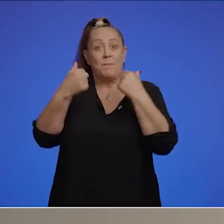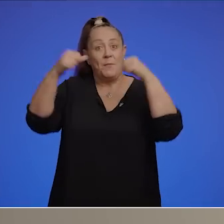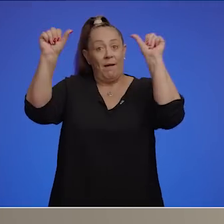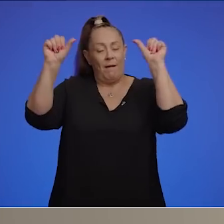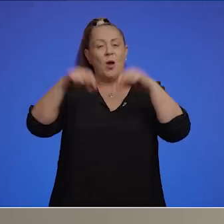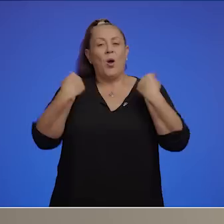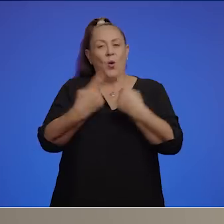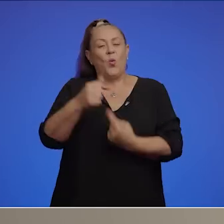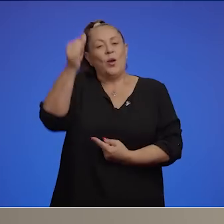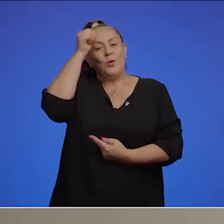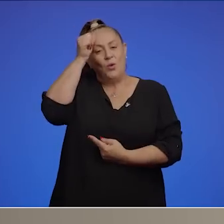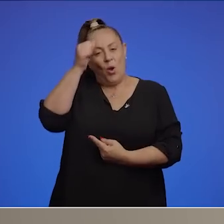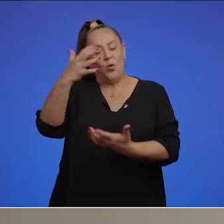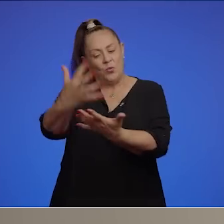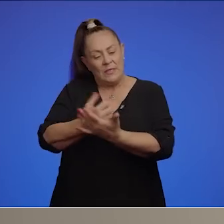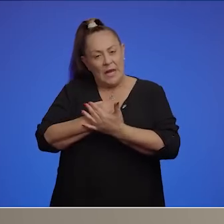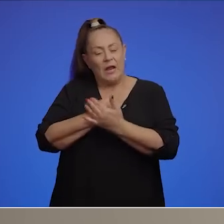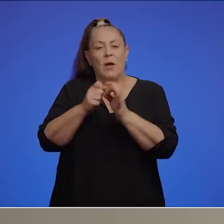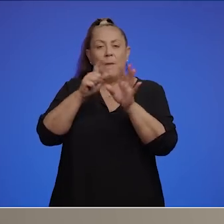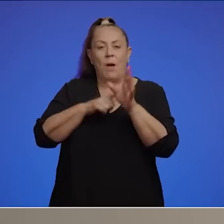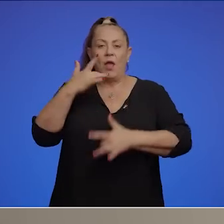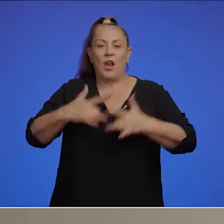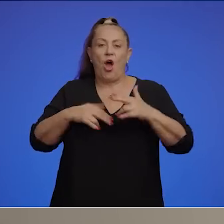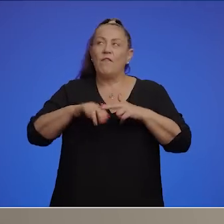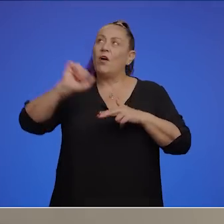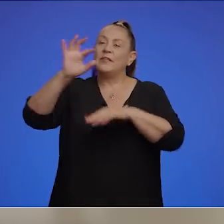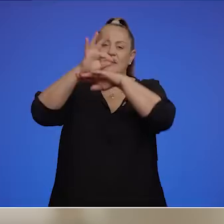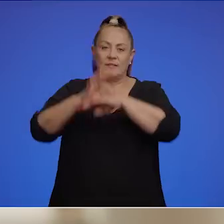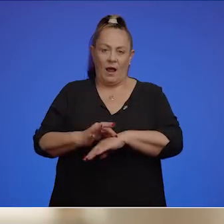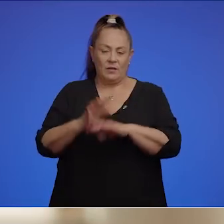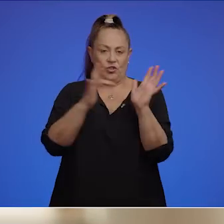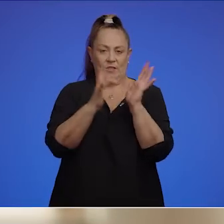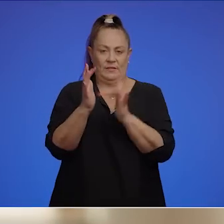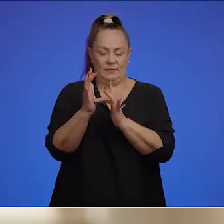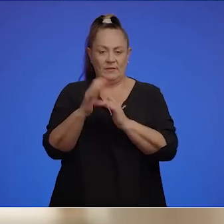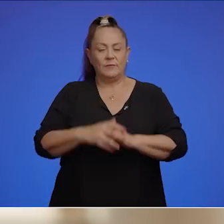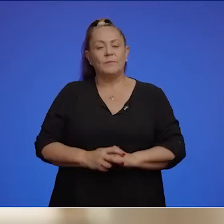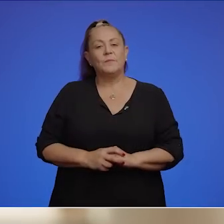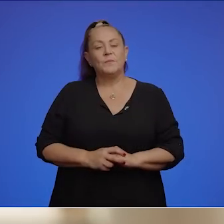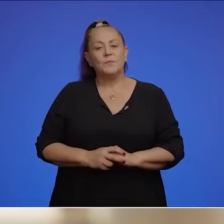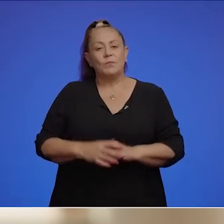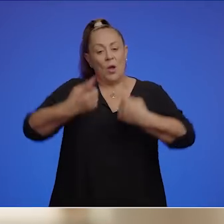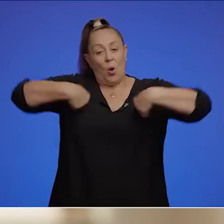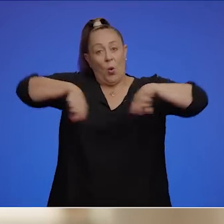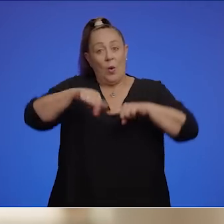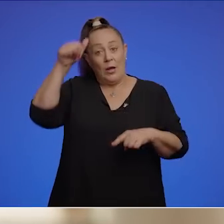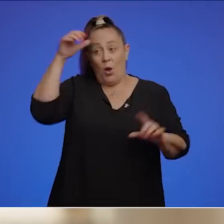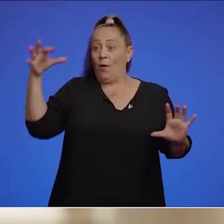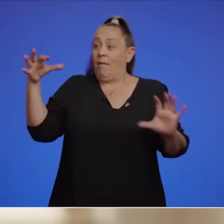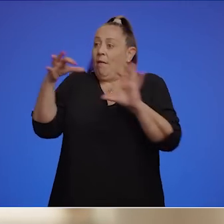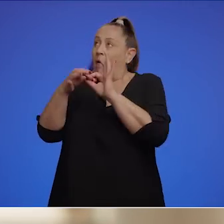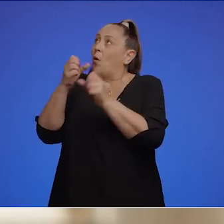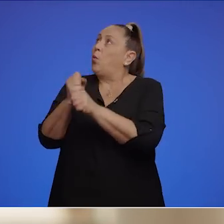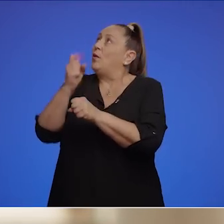we may count on being saved by the life of his Son. Not merely because we have been reconciled,